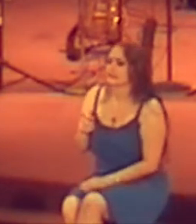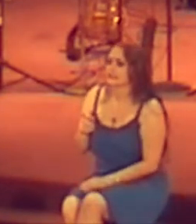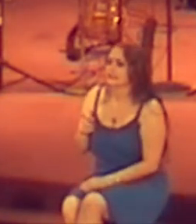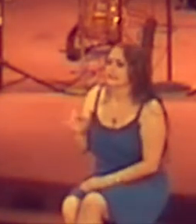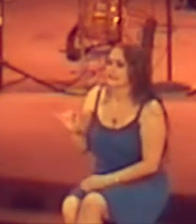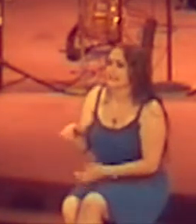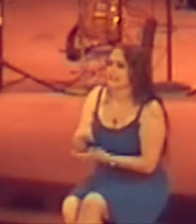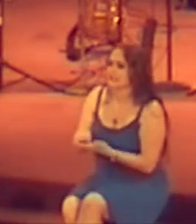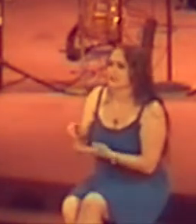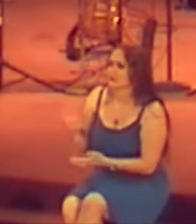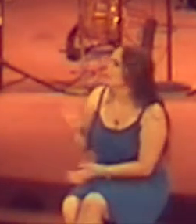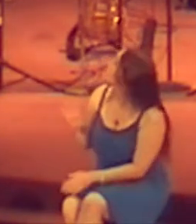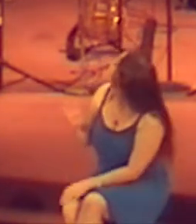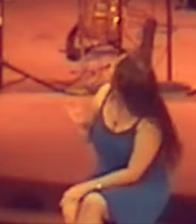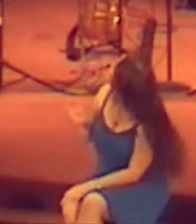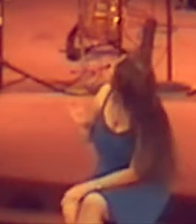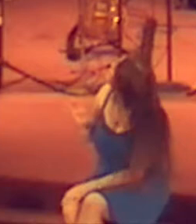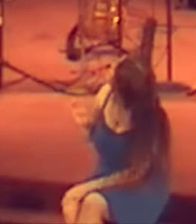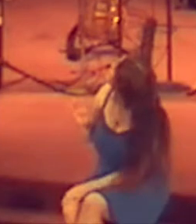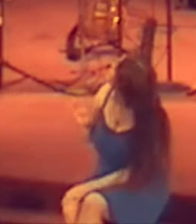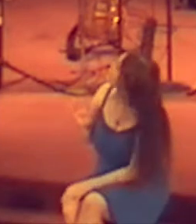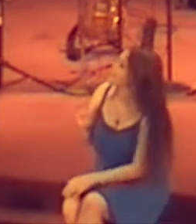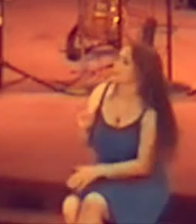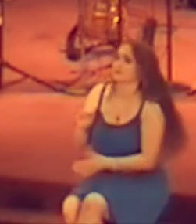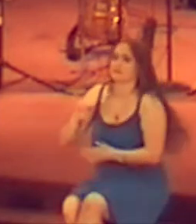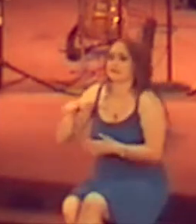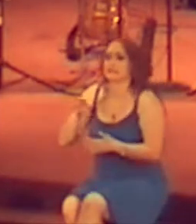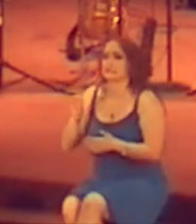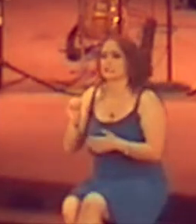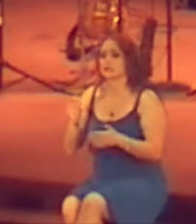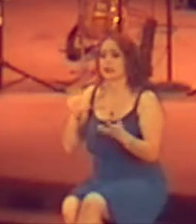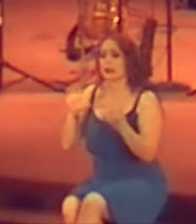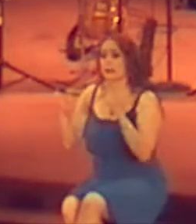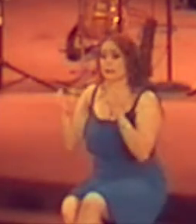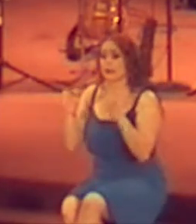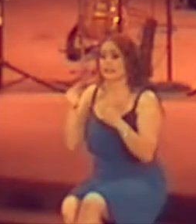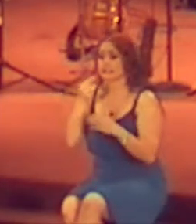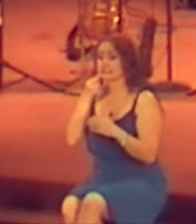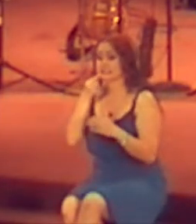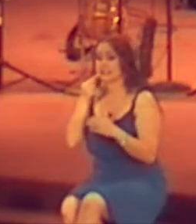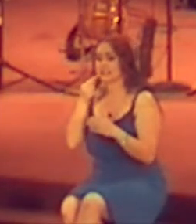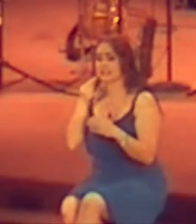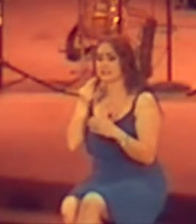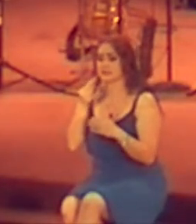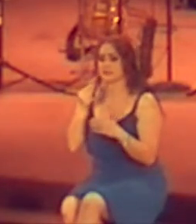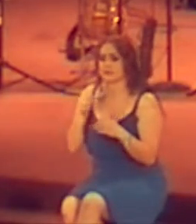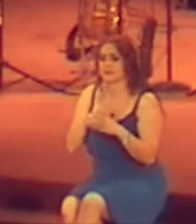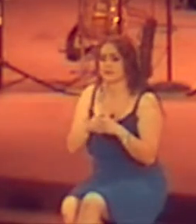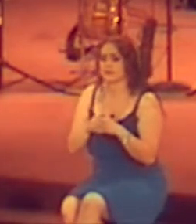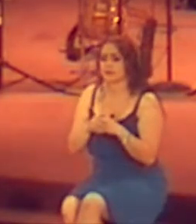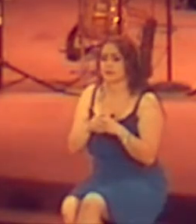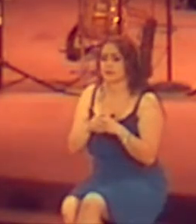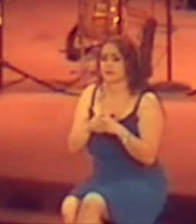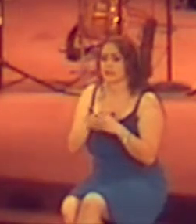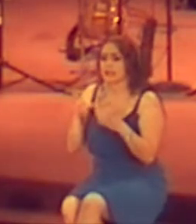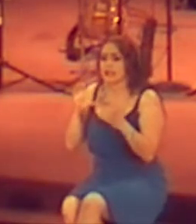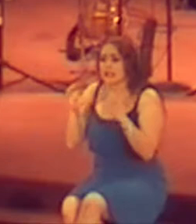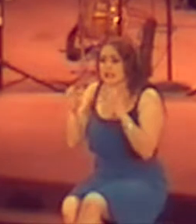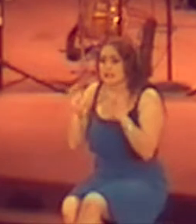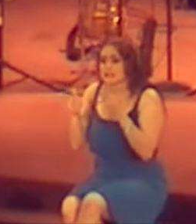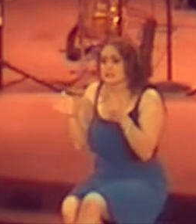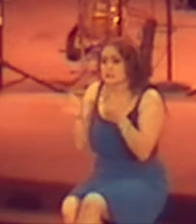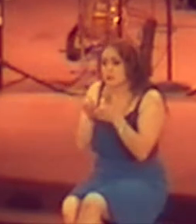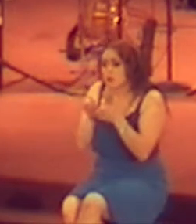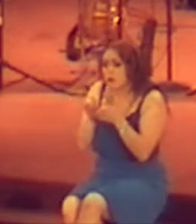small fire. James concludes this subsection by making the comparison with the tongue explicit. again, by contrasting the small size